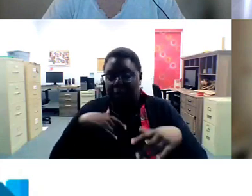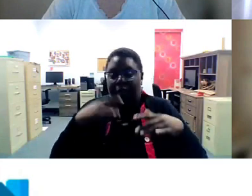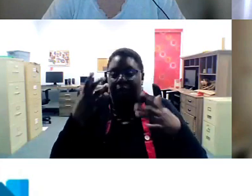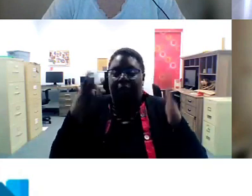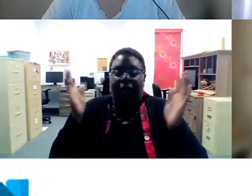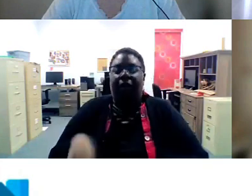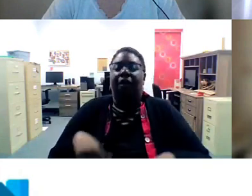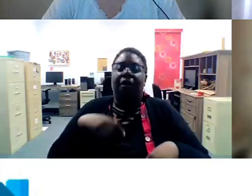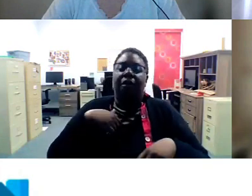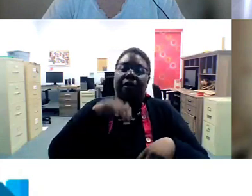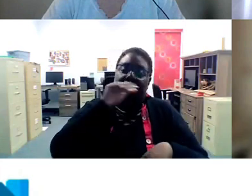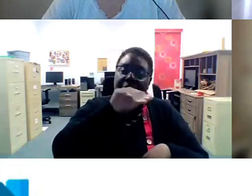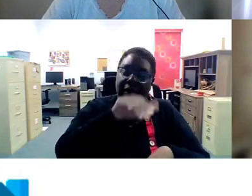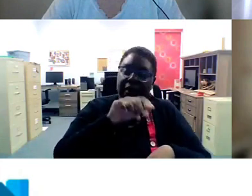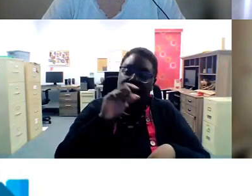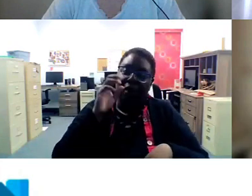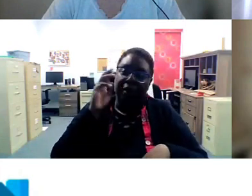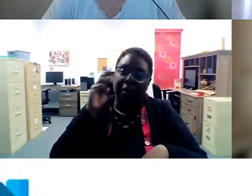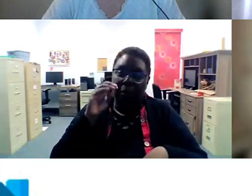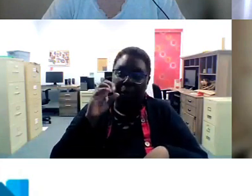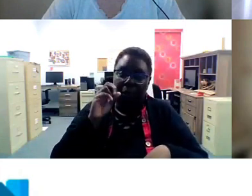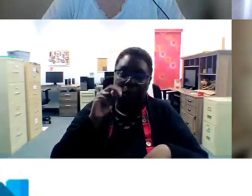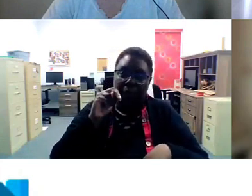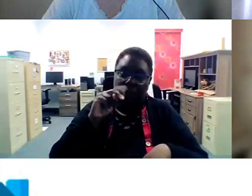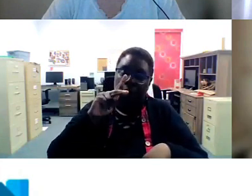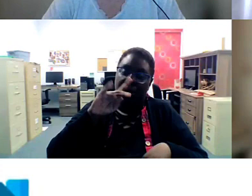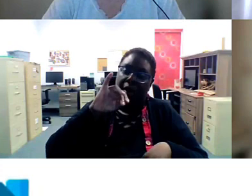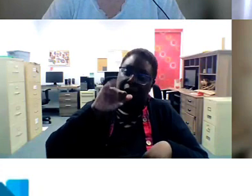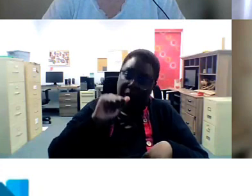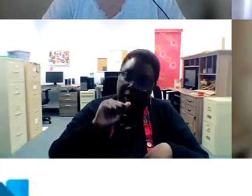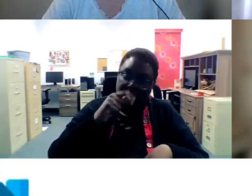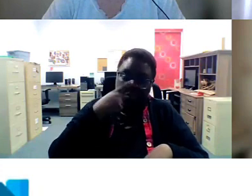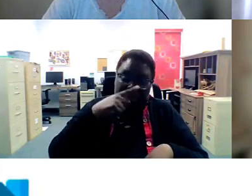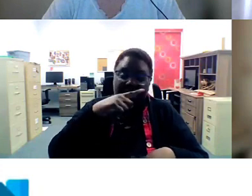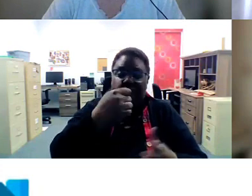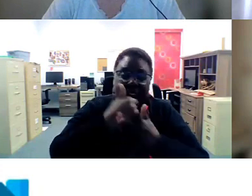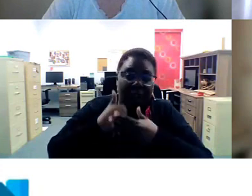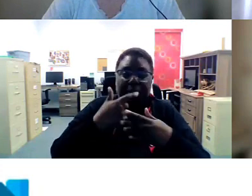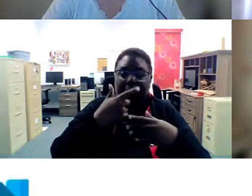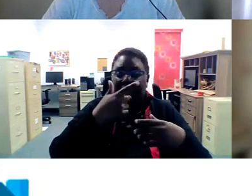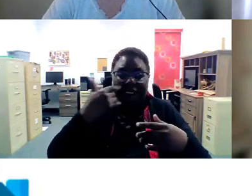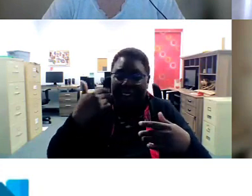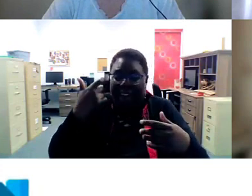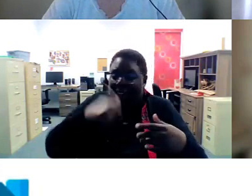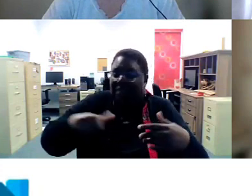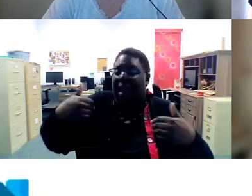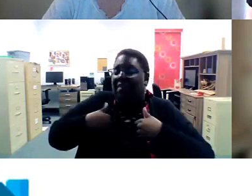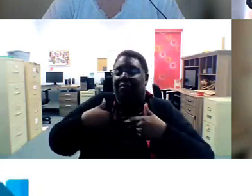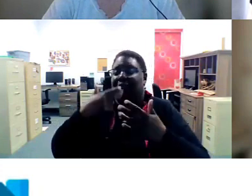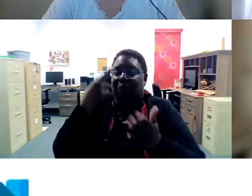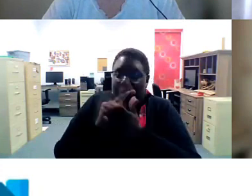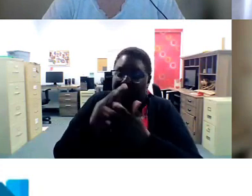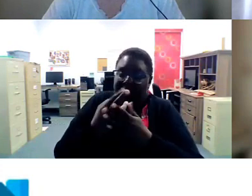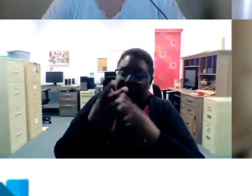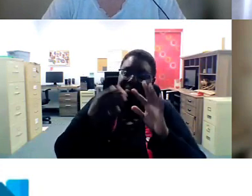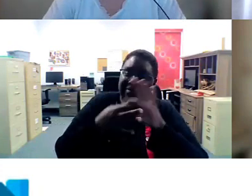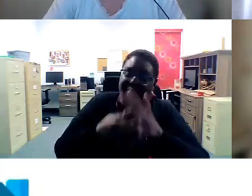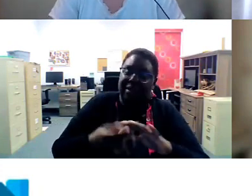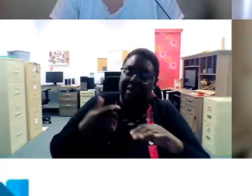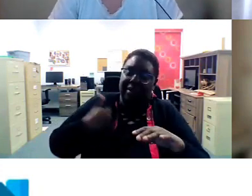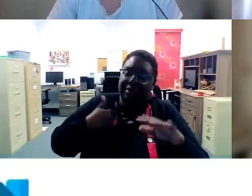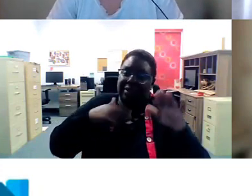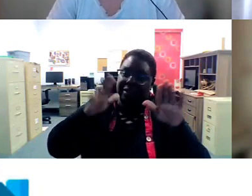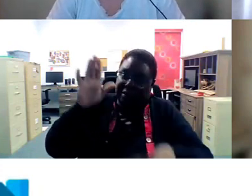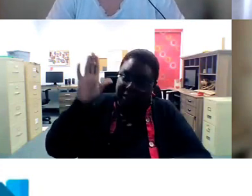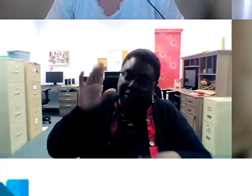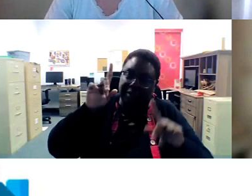spent hours looking for things. And so finally, after many hours, I said, Monica, can you please help?